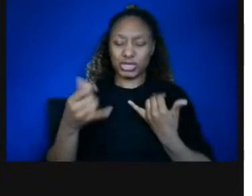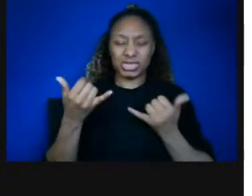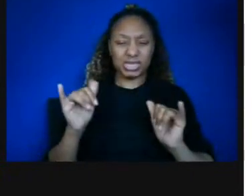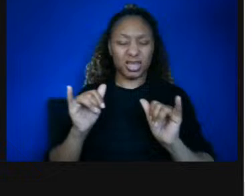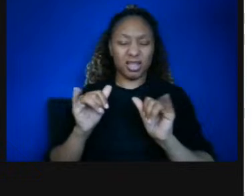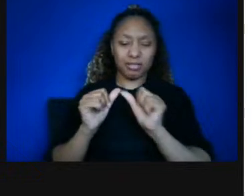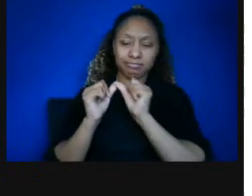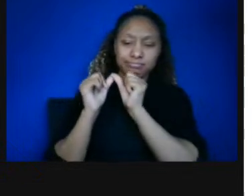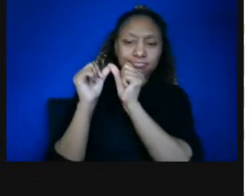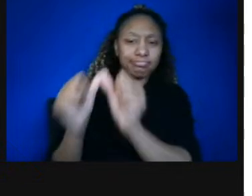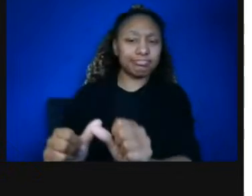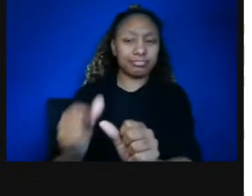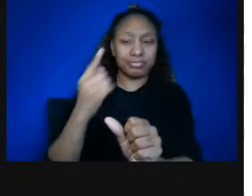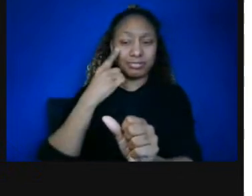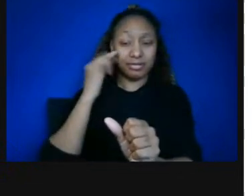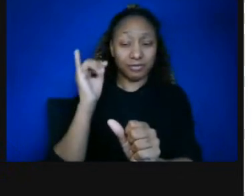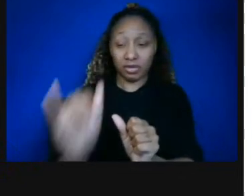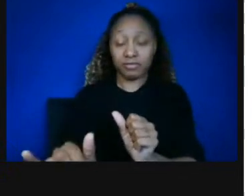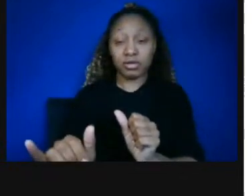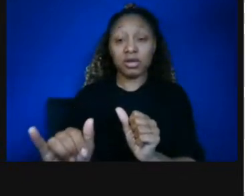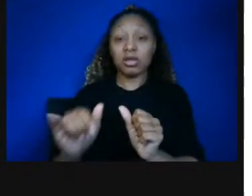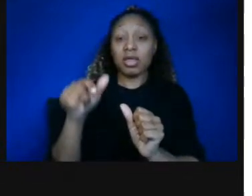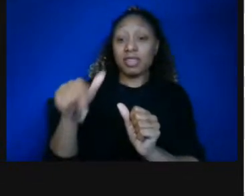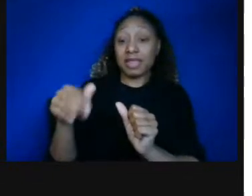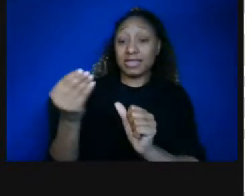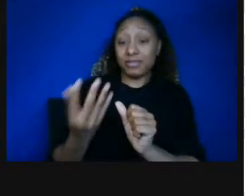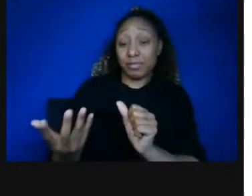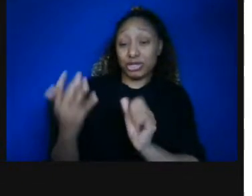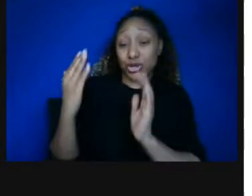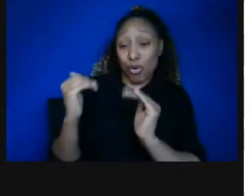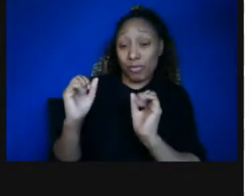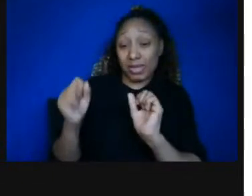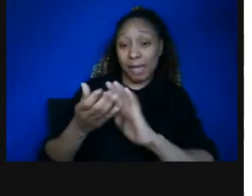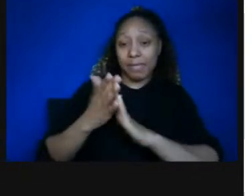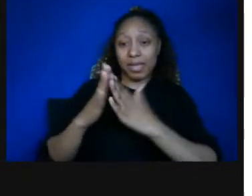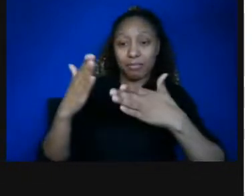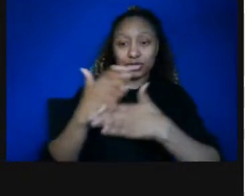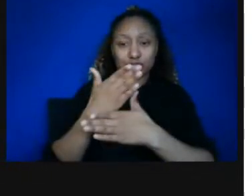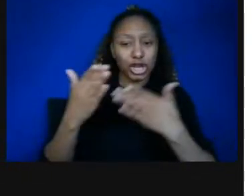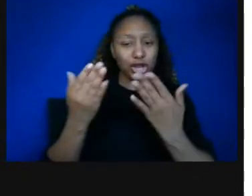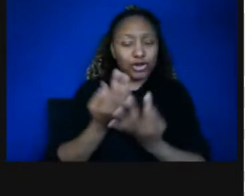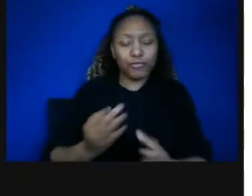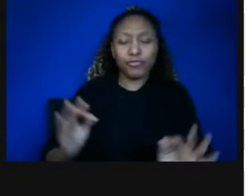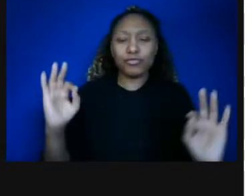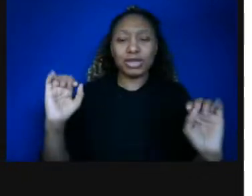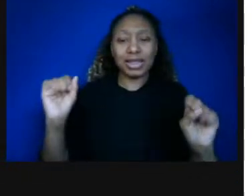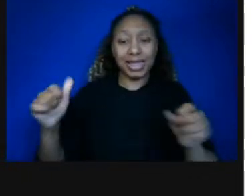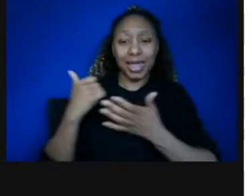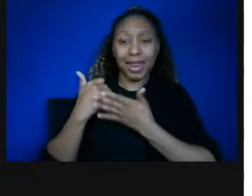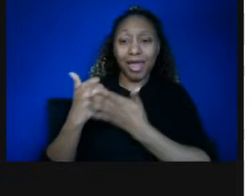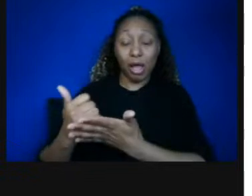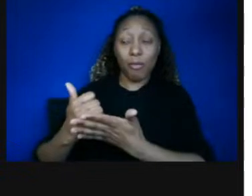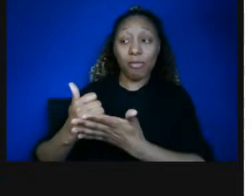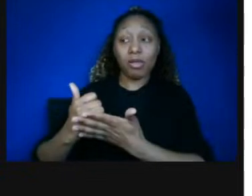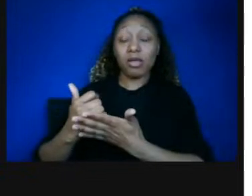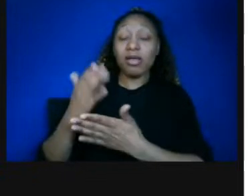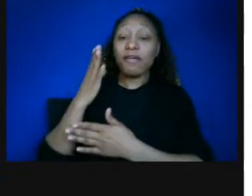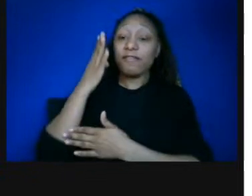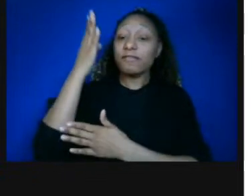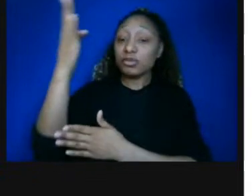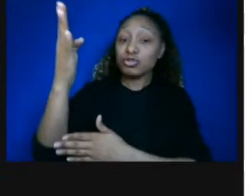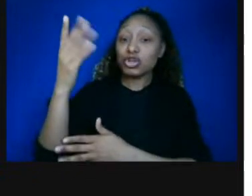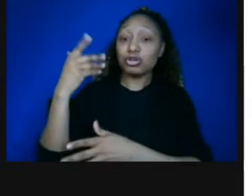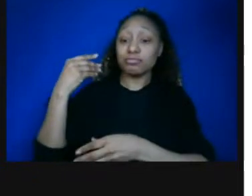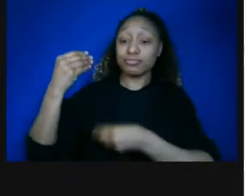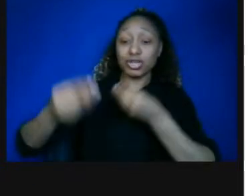has been vetted and shared freely and with full cooperation of tribal communities shall help future descendants and citizens better understand